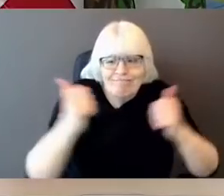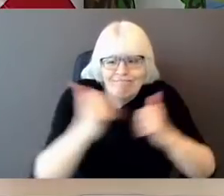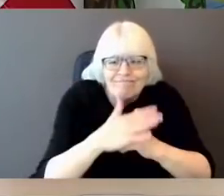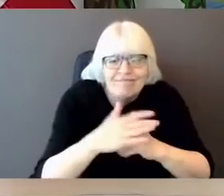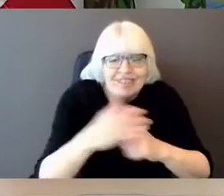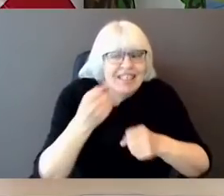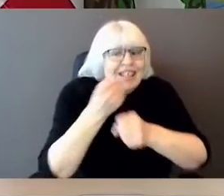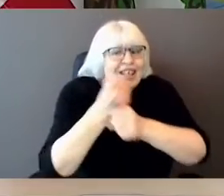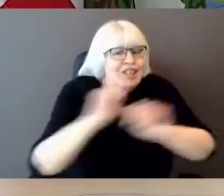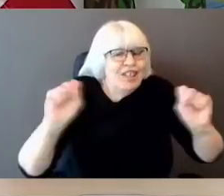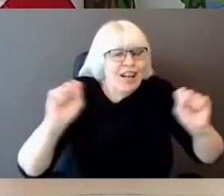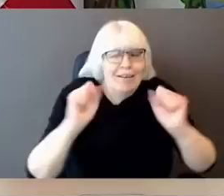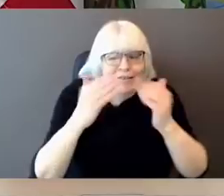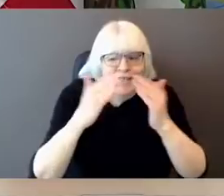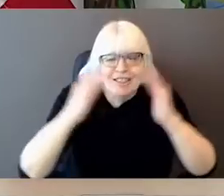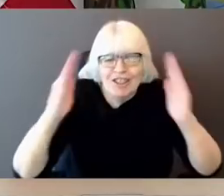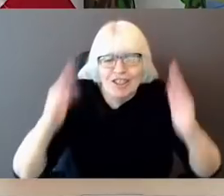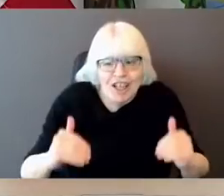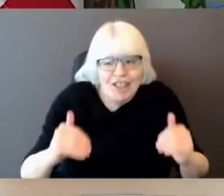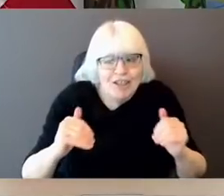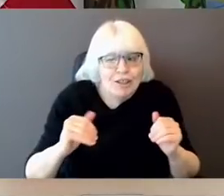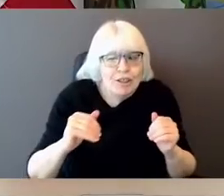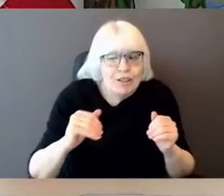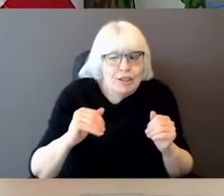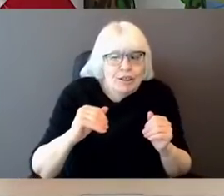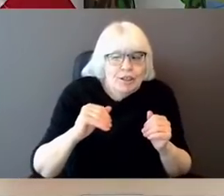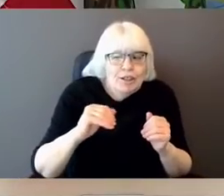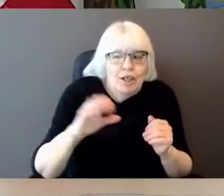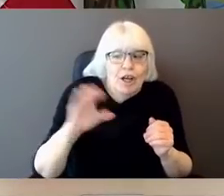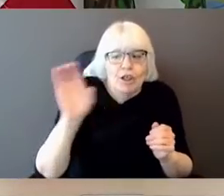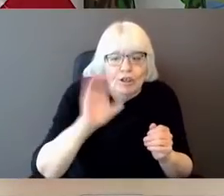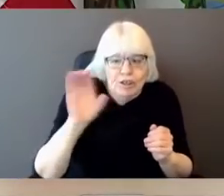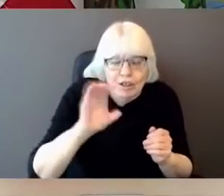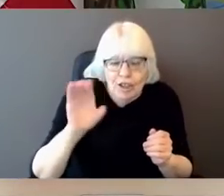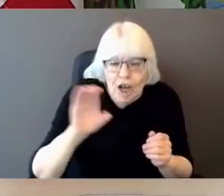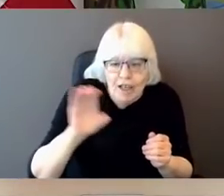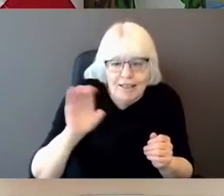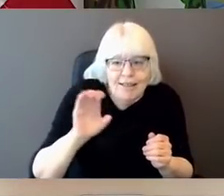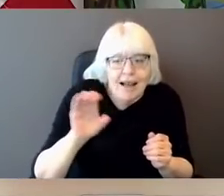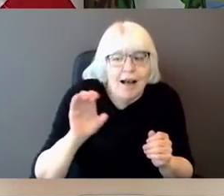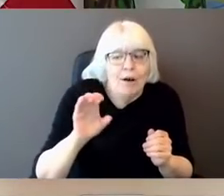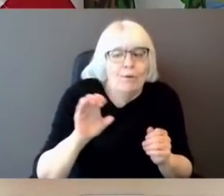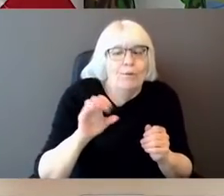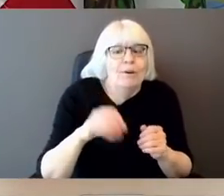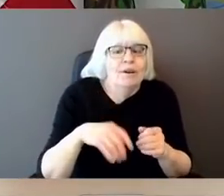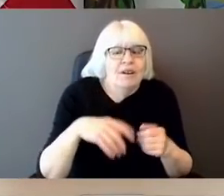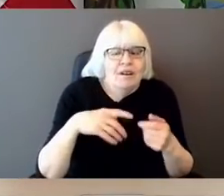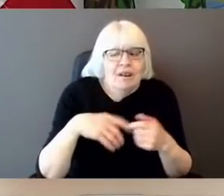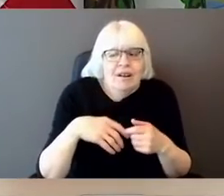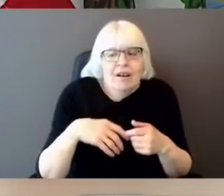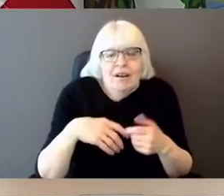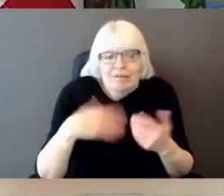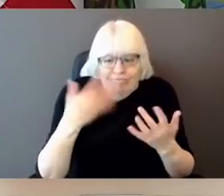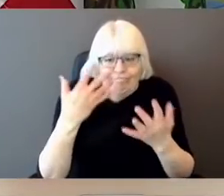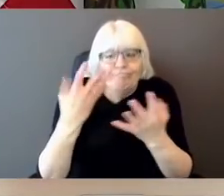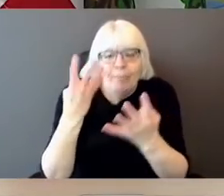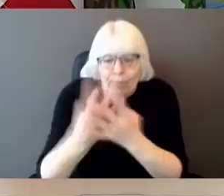Prince County Correctional Center. There are outbreaks at Community Hospital Leary and Prince County